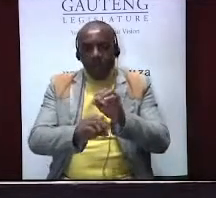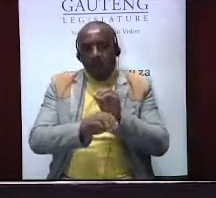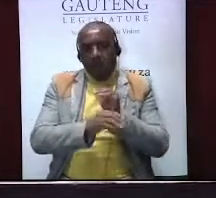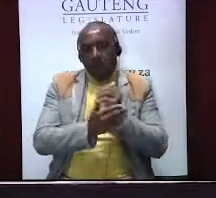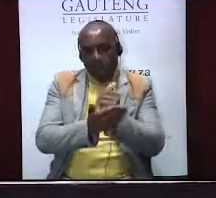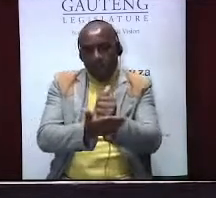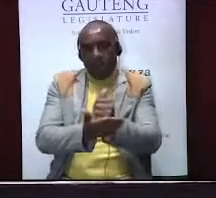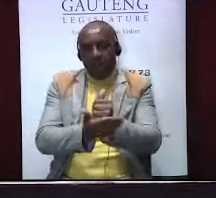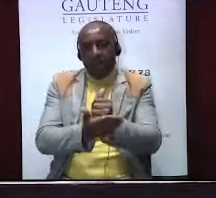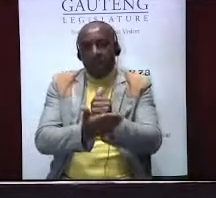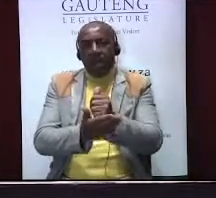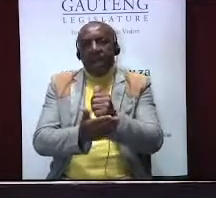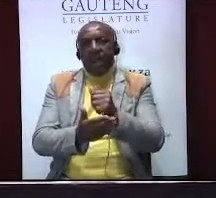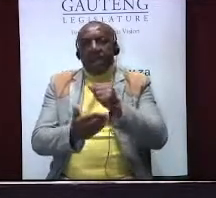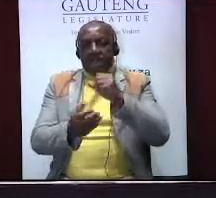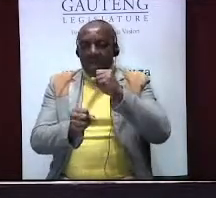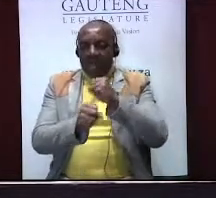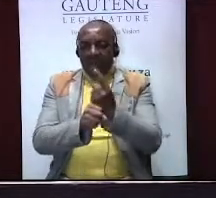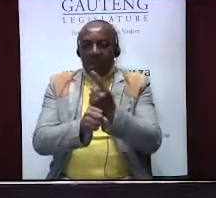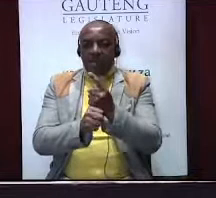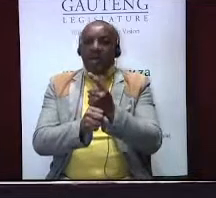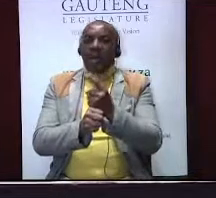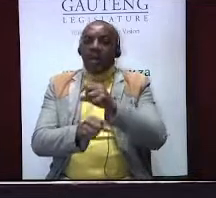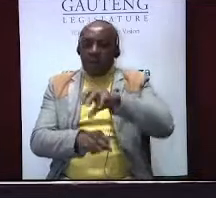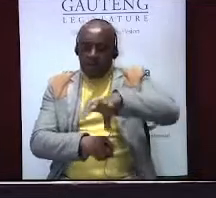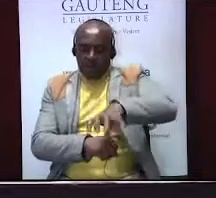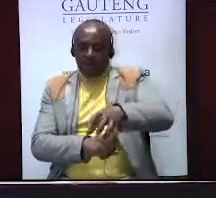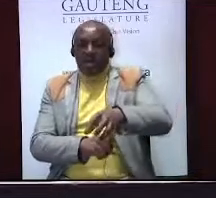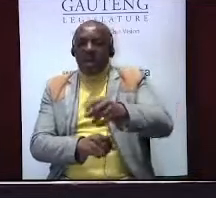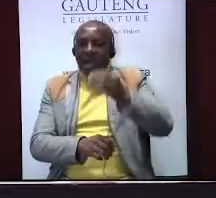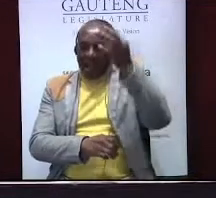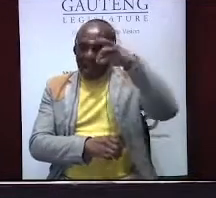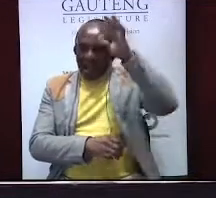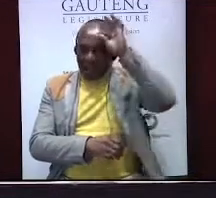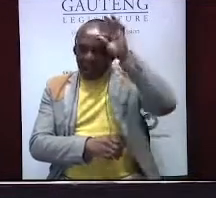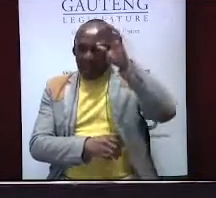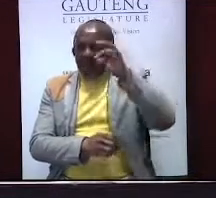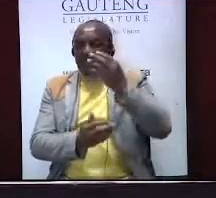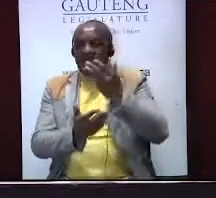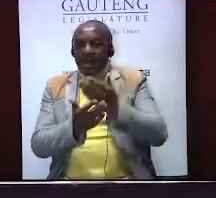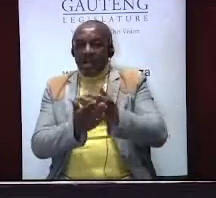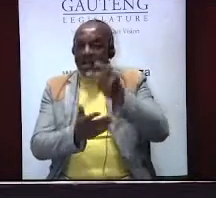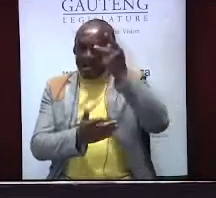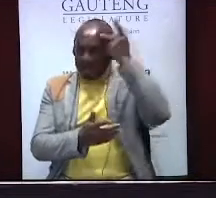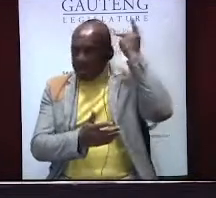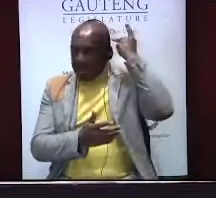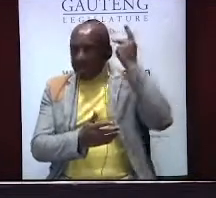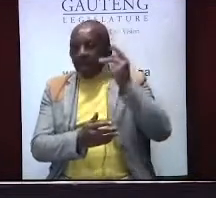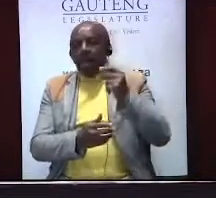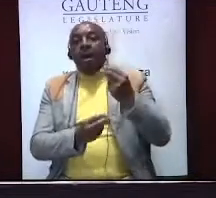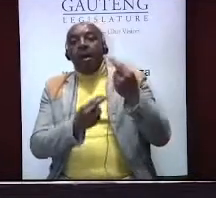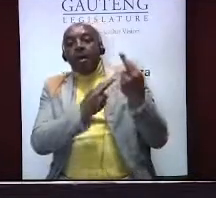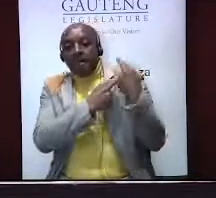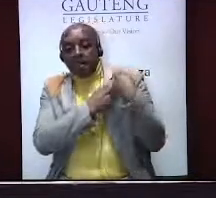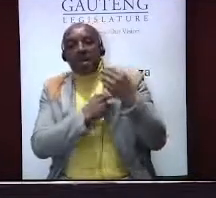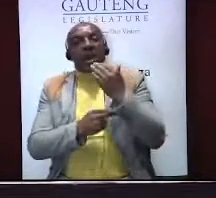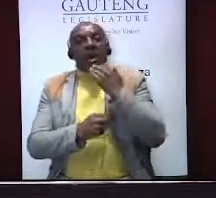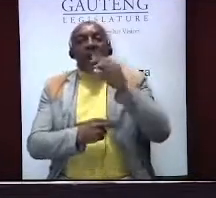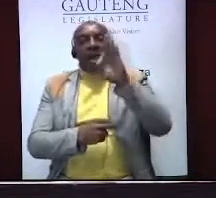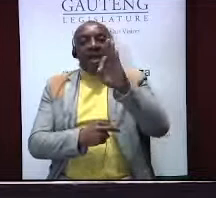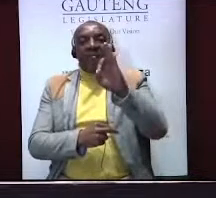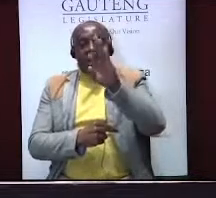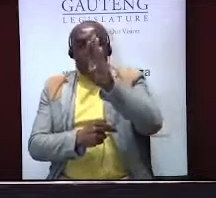The Gauteng provincial government recognizes the importance of the role FBOs play in